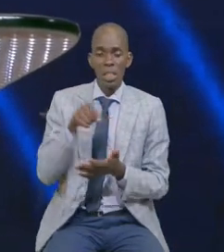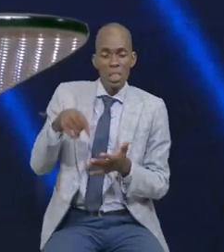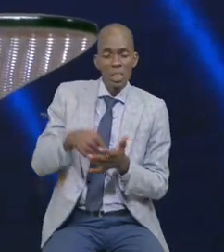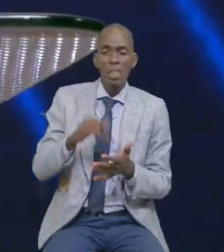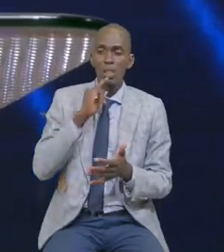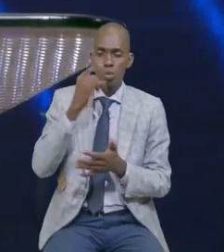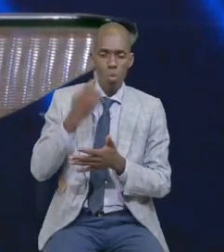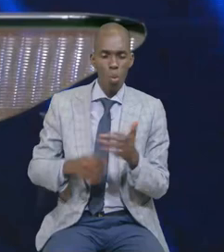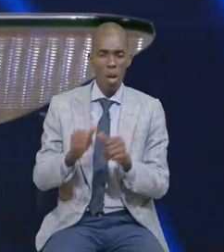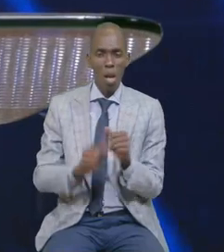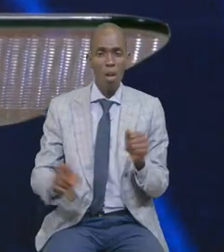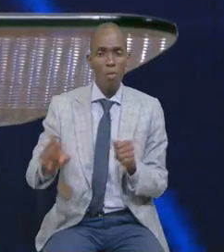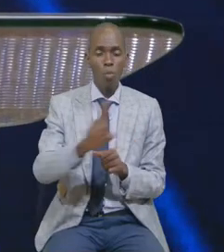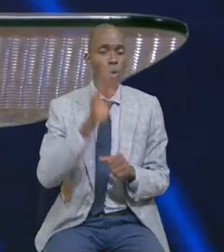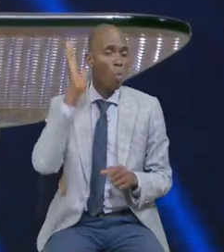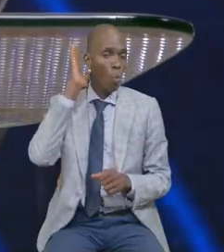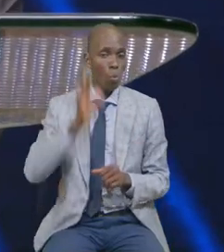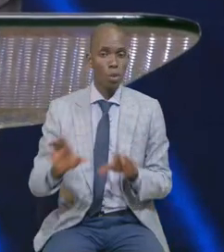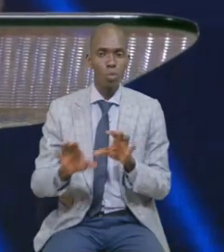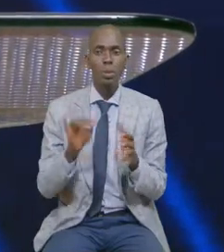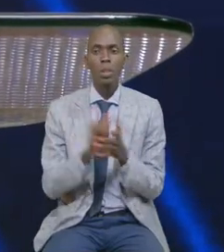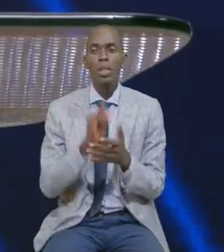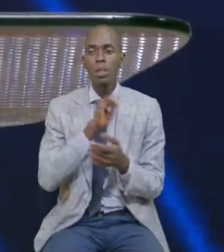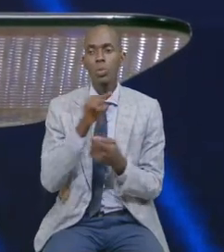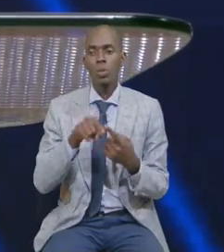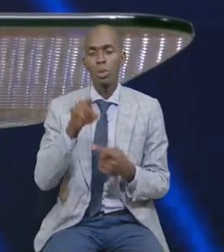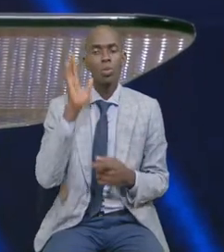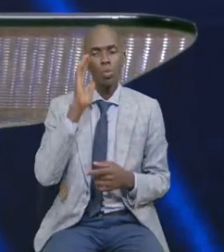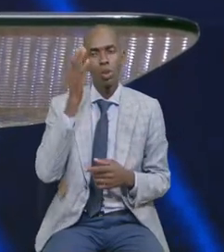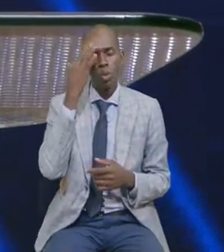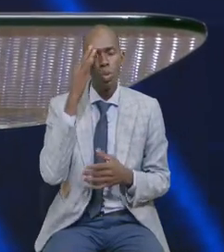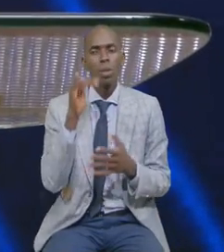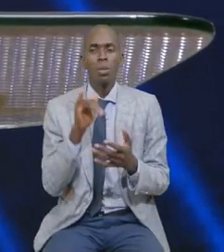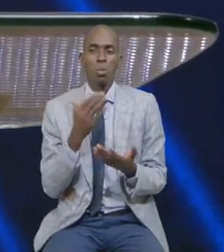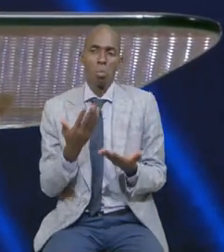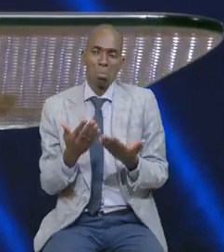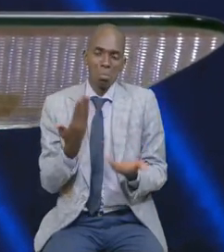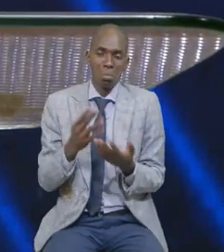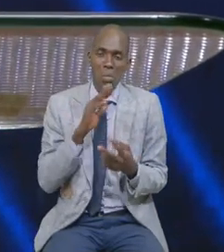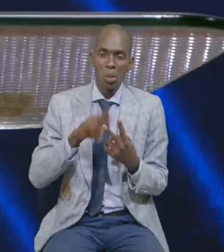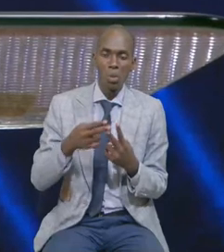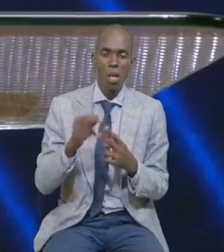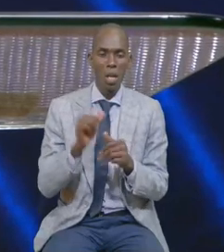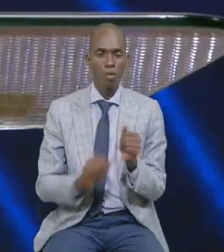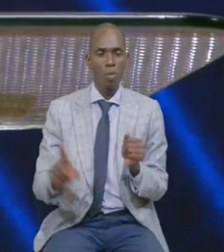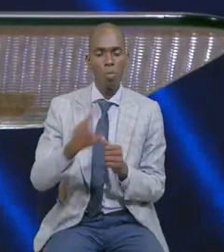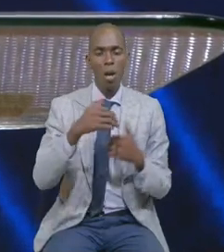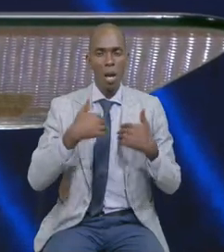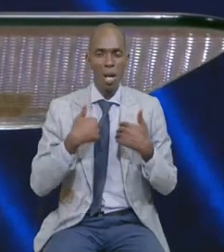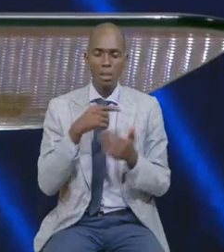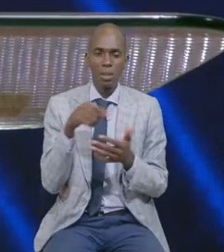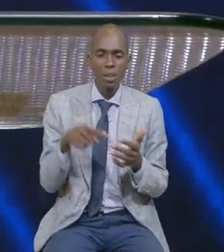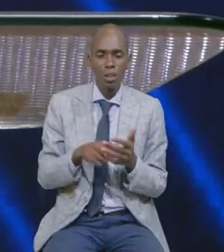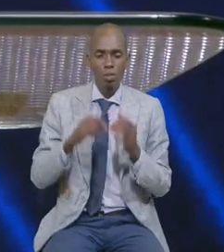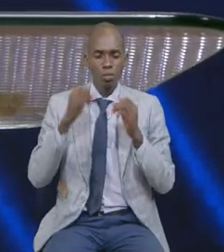do. That's when you will know whether anyone has conviction or not. But in the case of